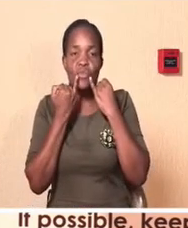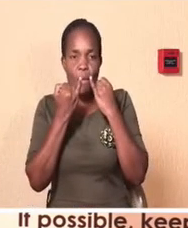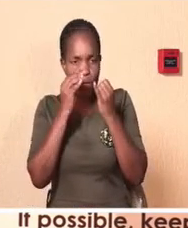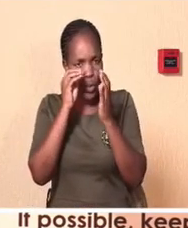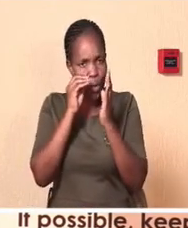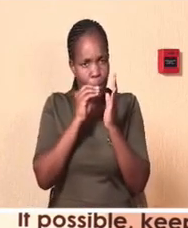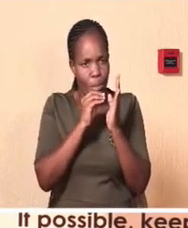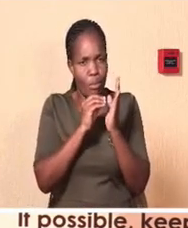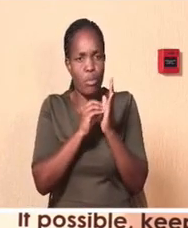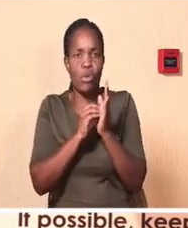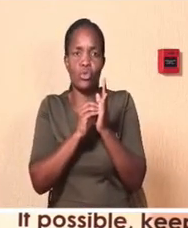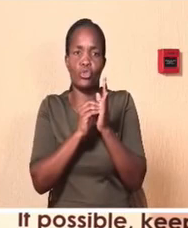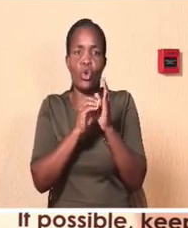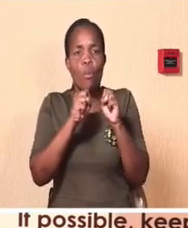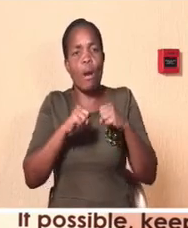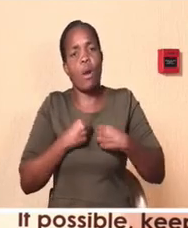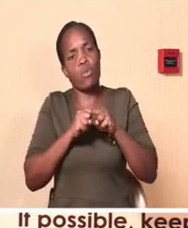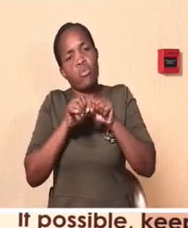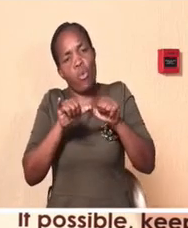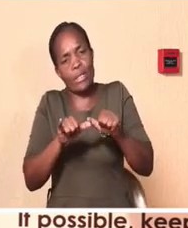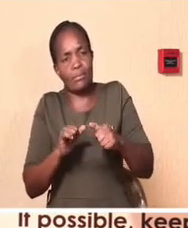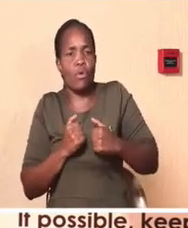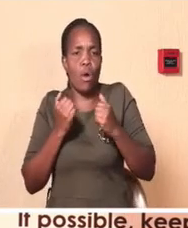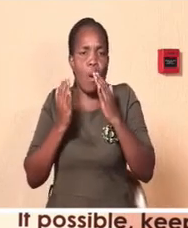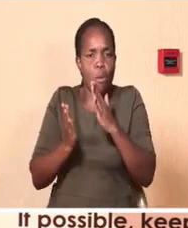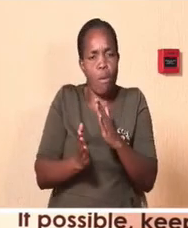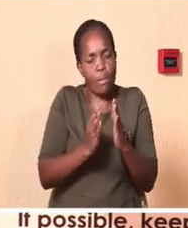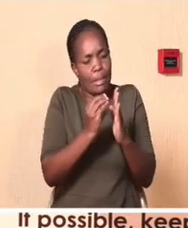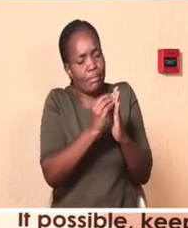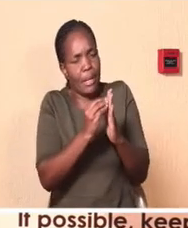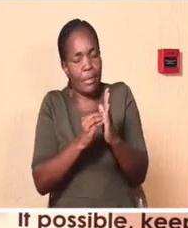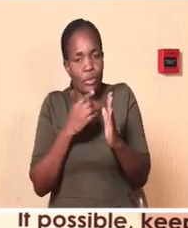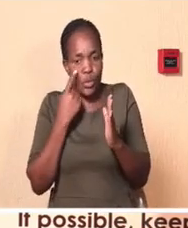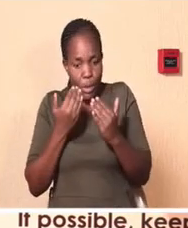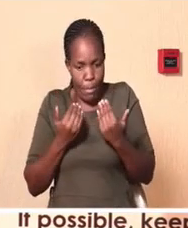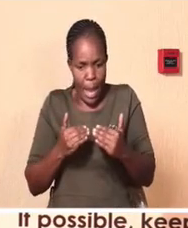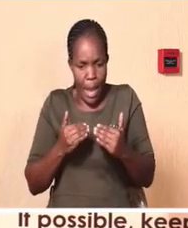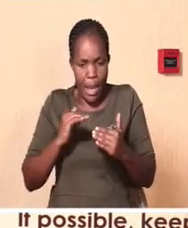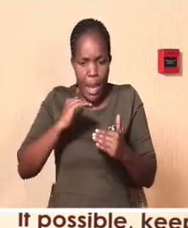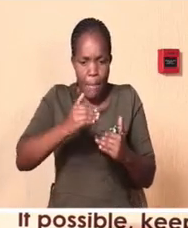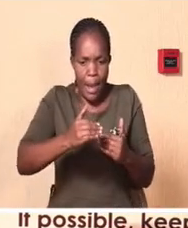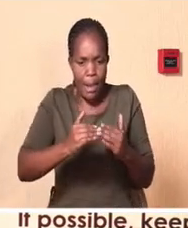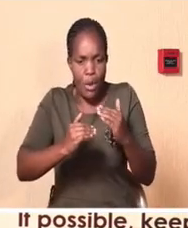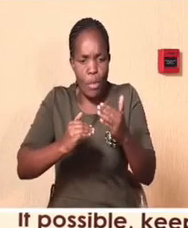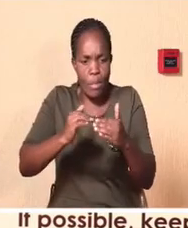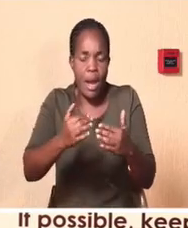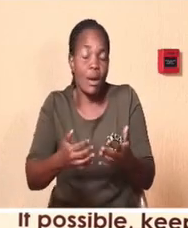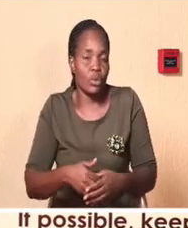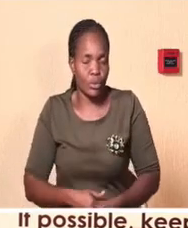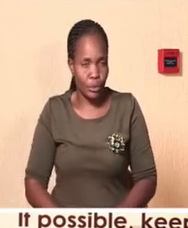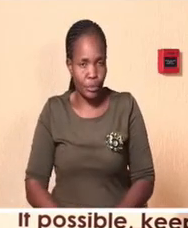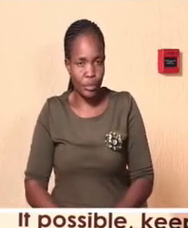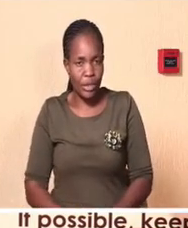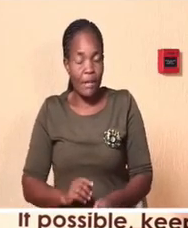into your modeling to see where you are going. So with the peak, you reach